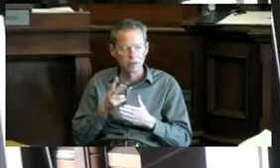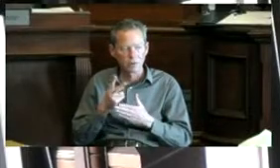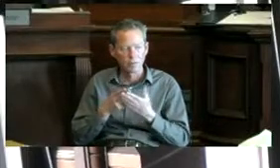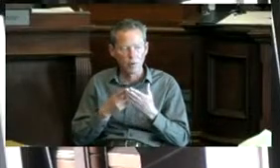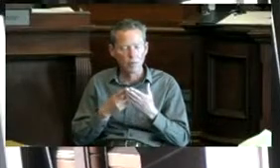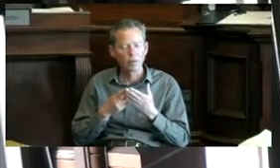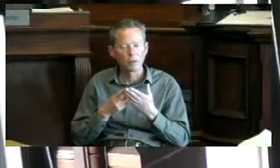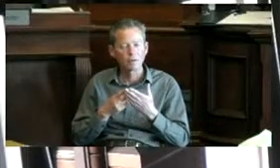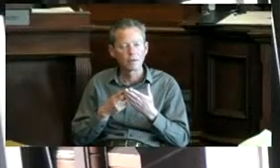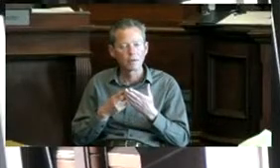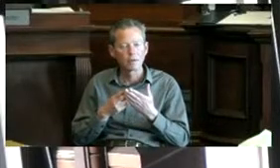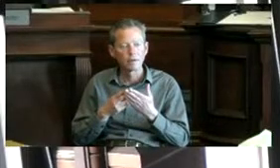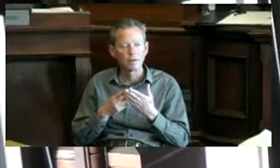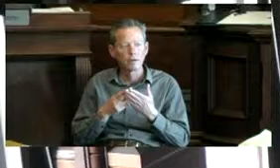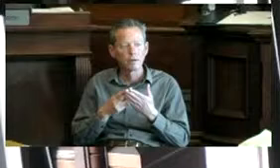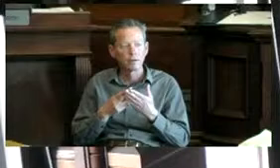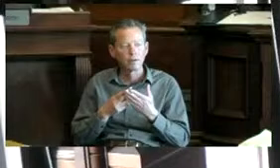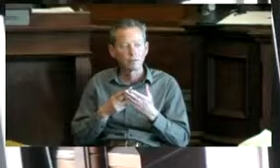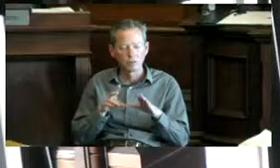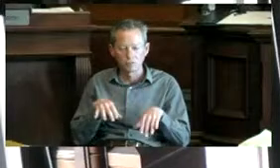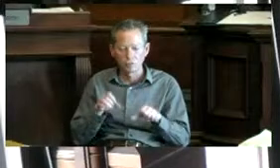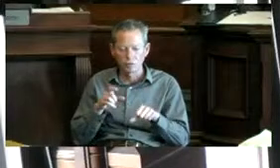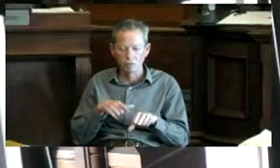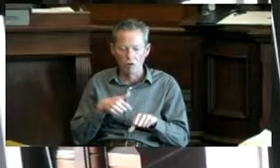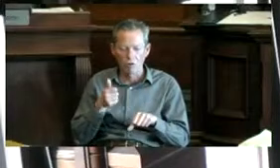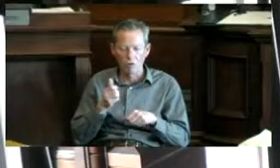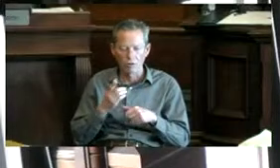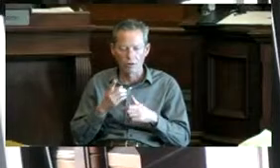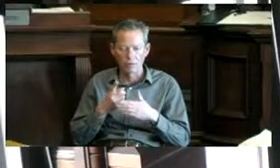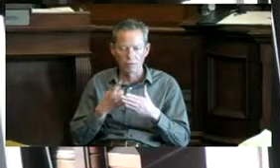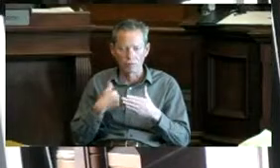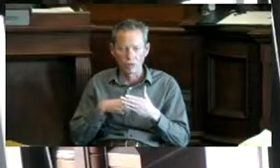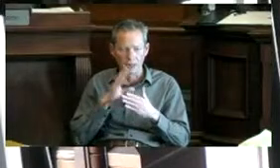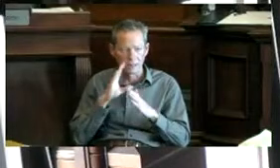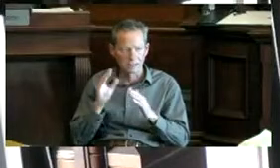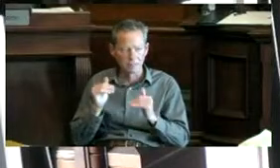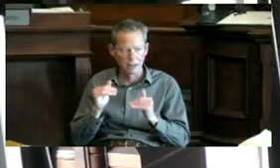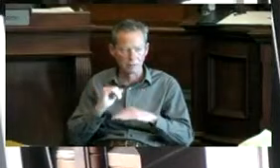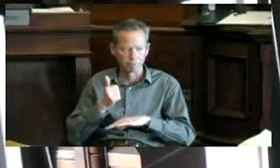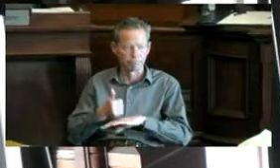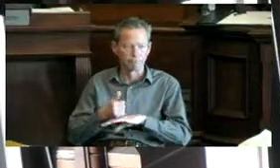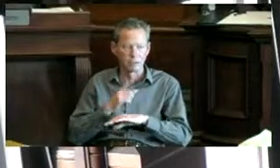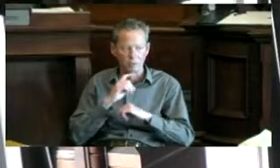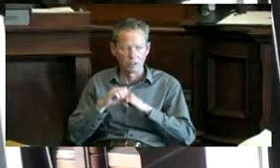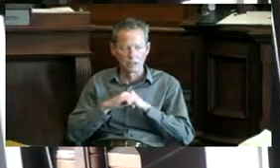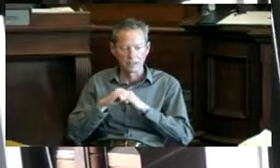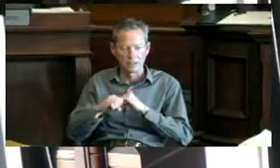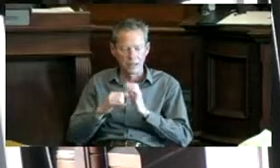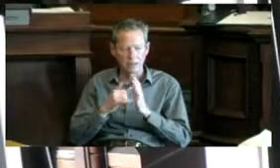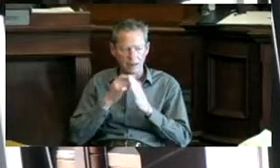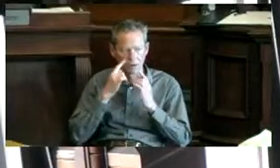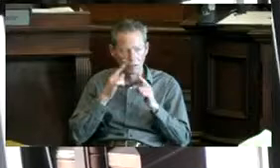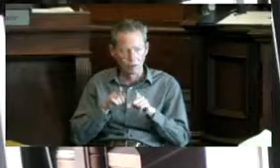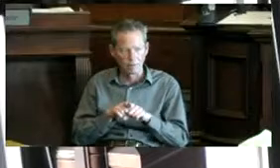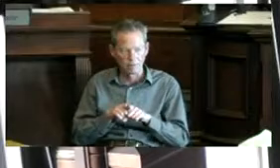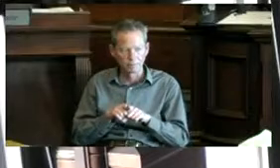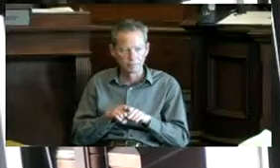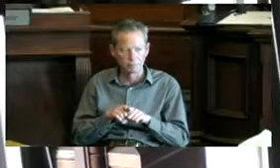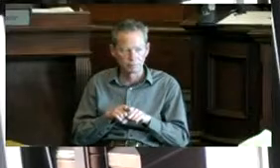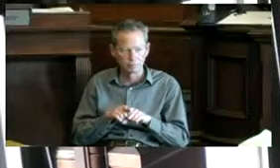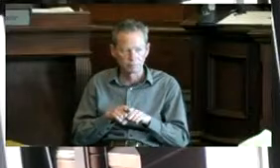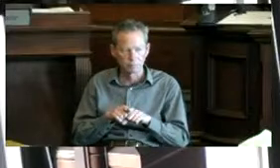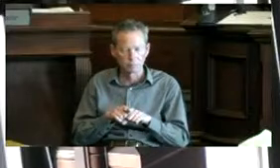these just took longer than we had anticipated to get in place. So it's really just extending this agreement